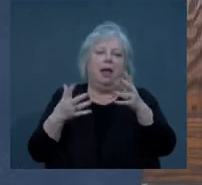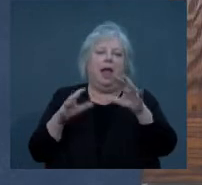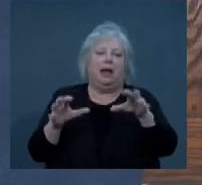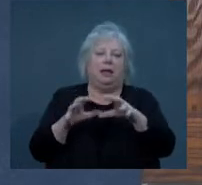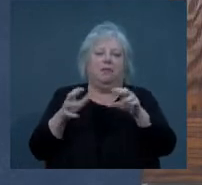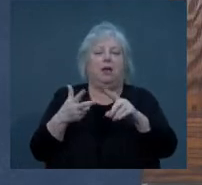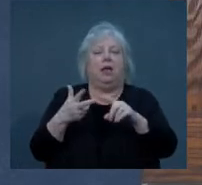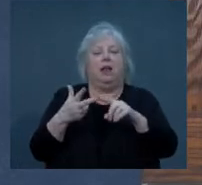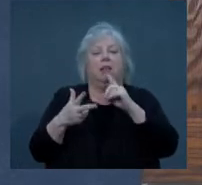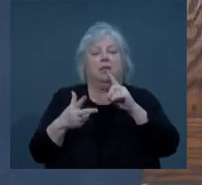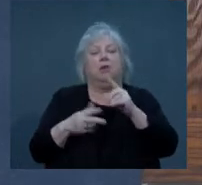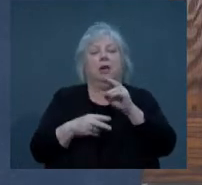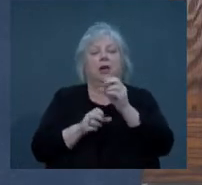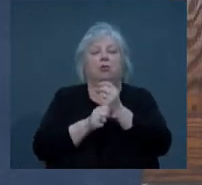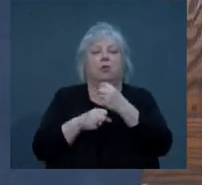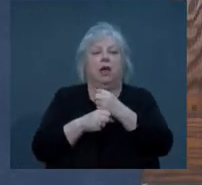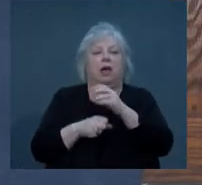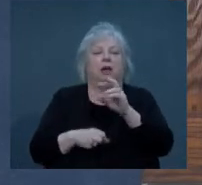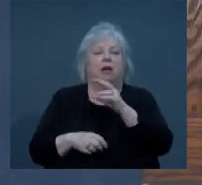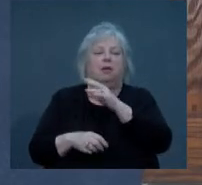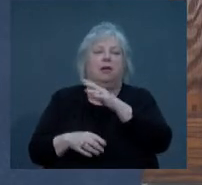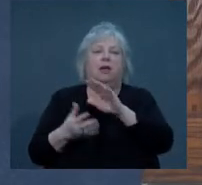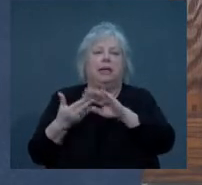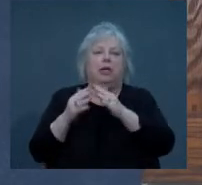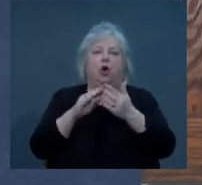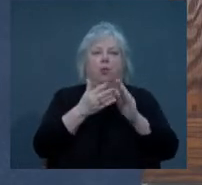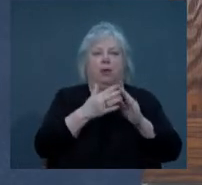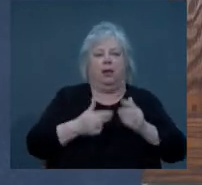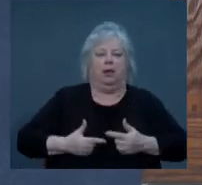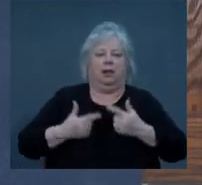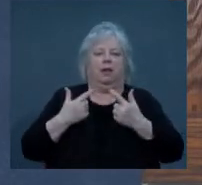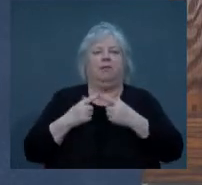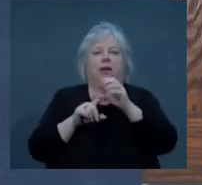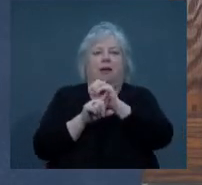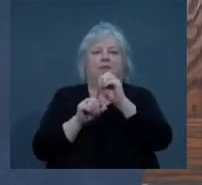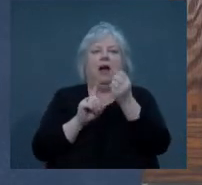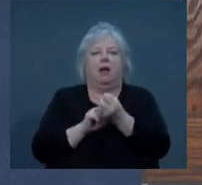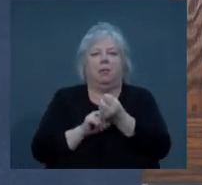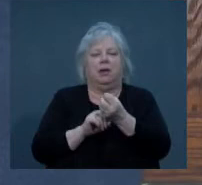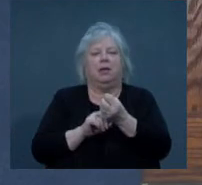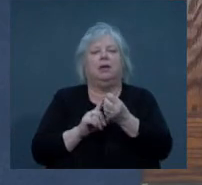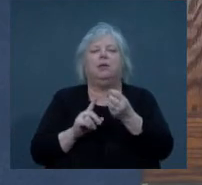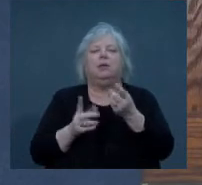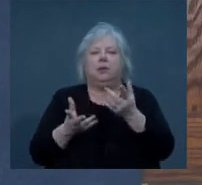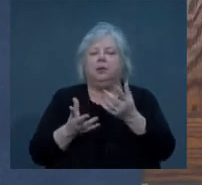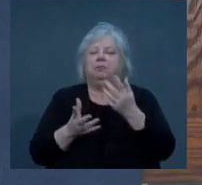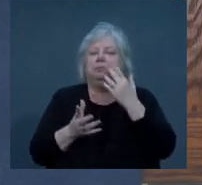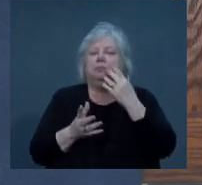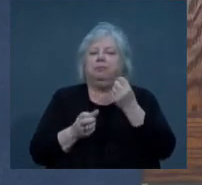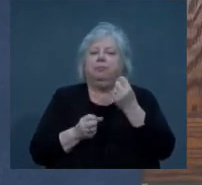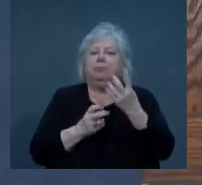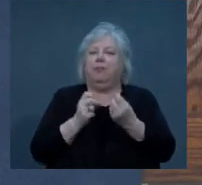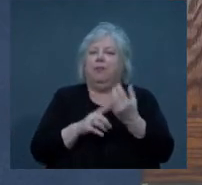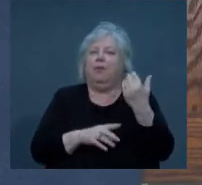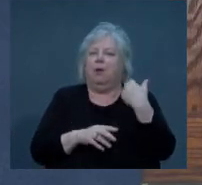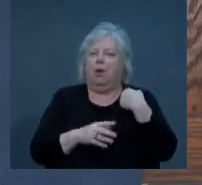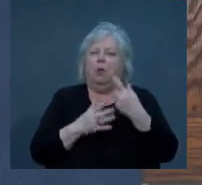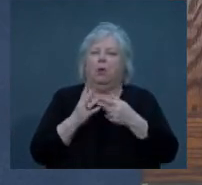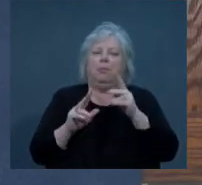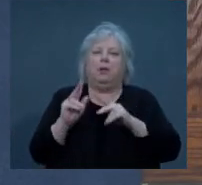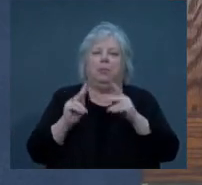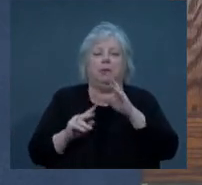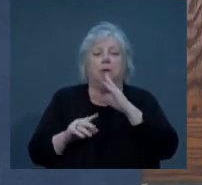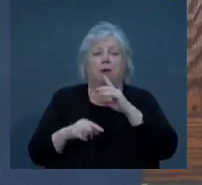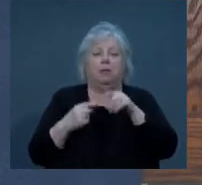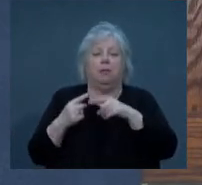Quite exactly what years ago people talked about when they were